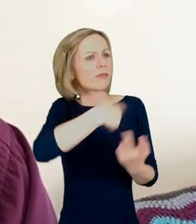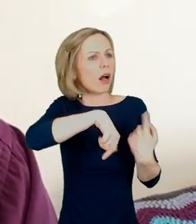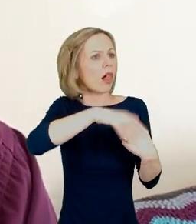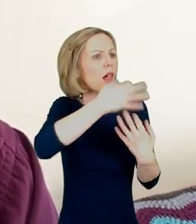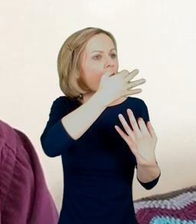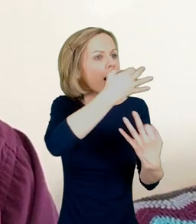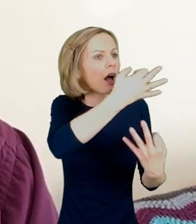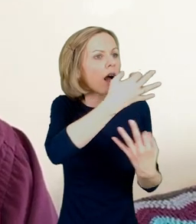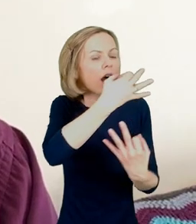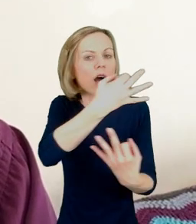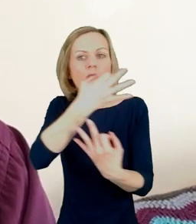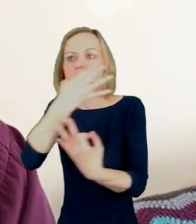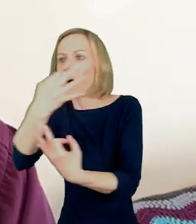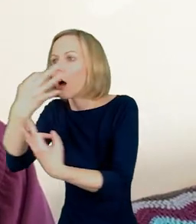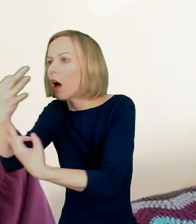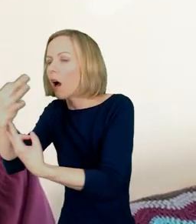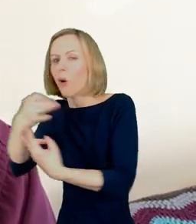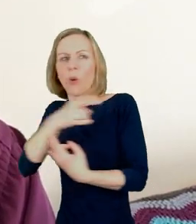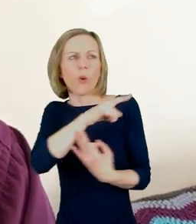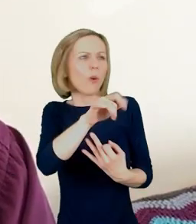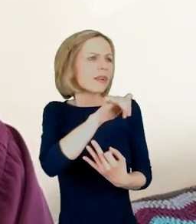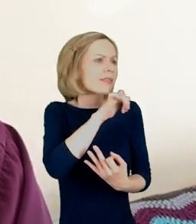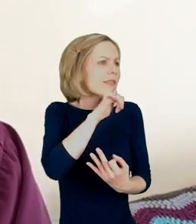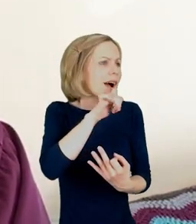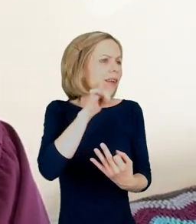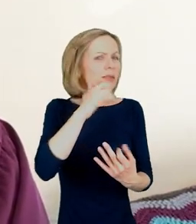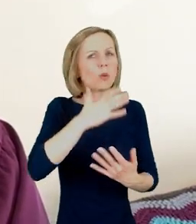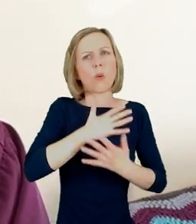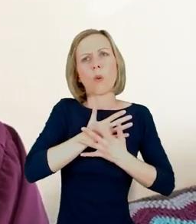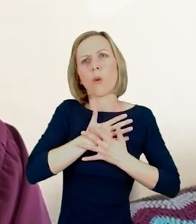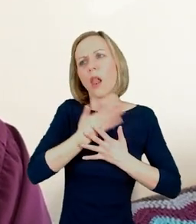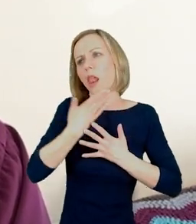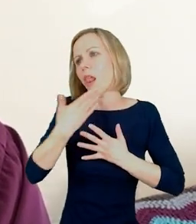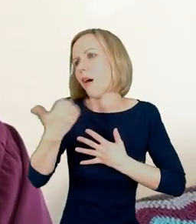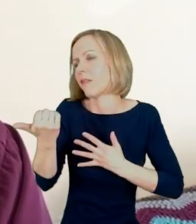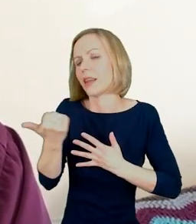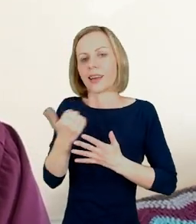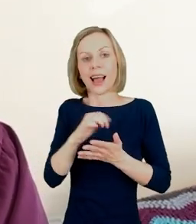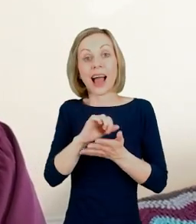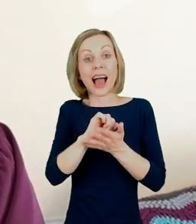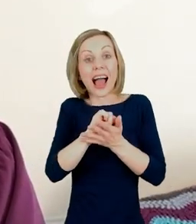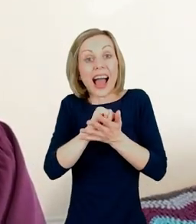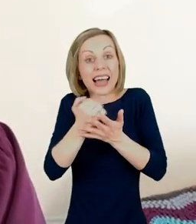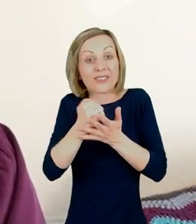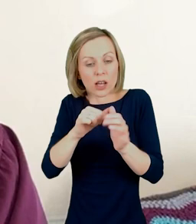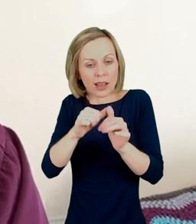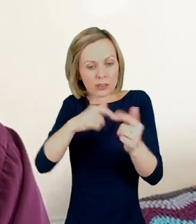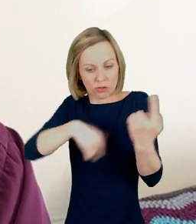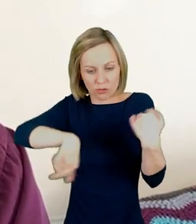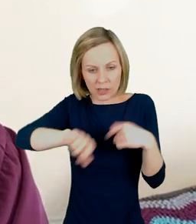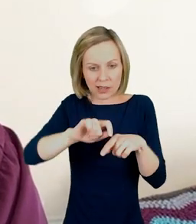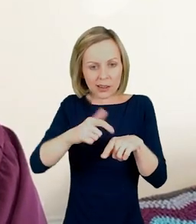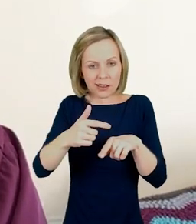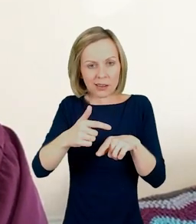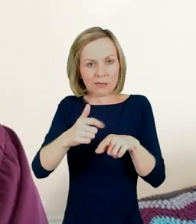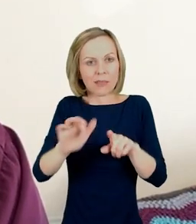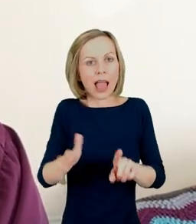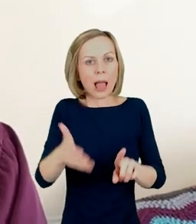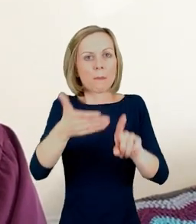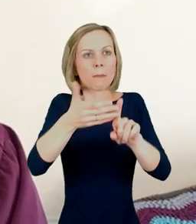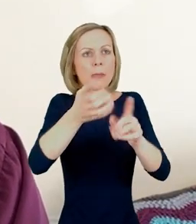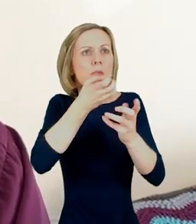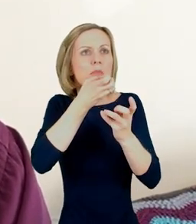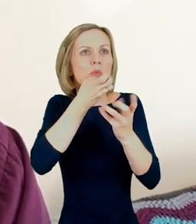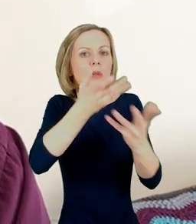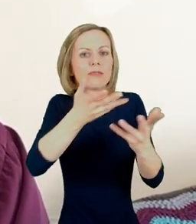There is a palpable bias to what looks nice. The advertising industry is predicated on it,